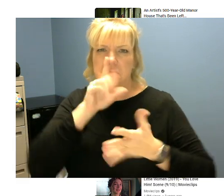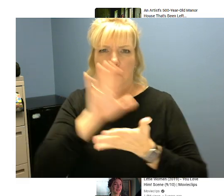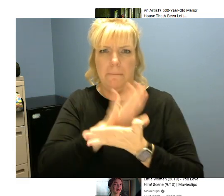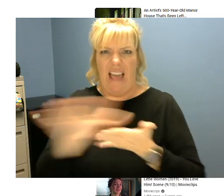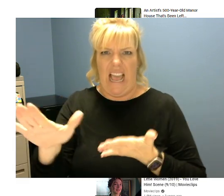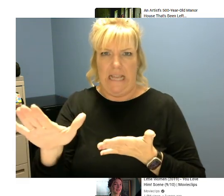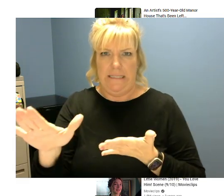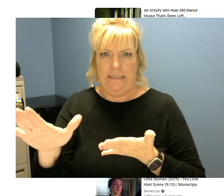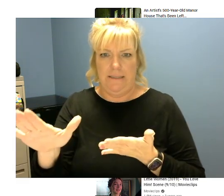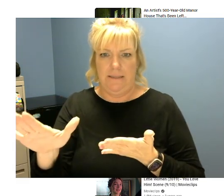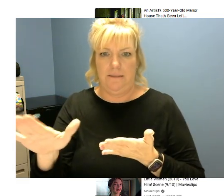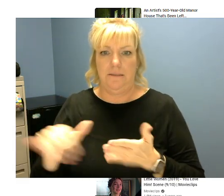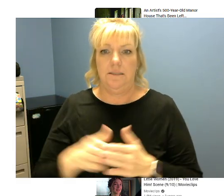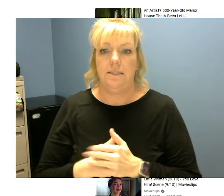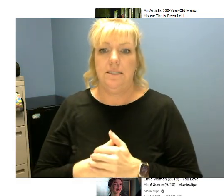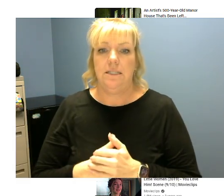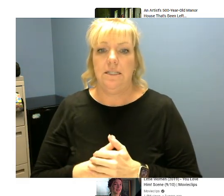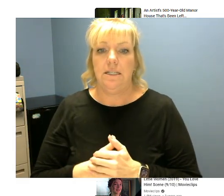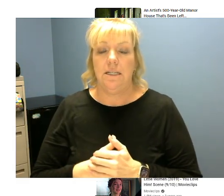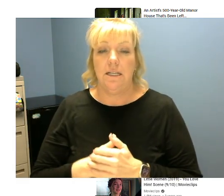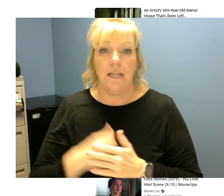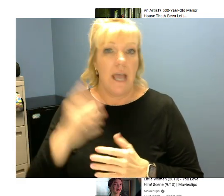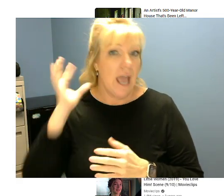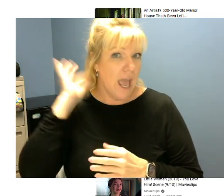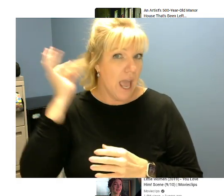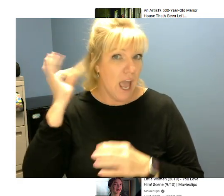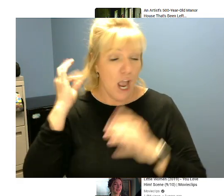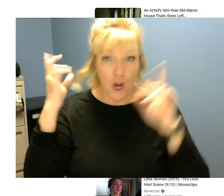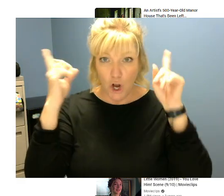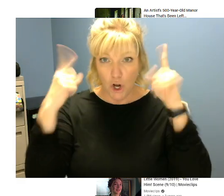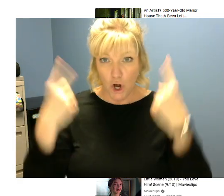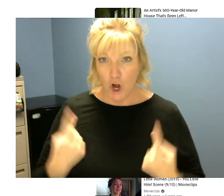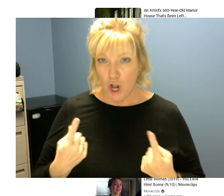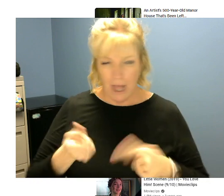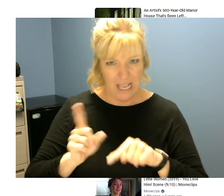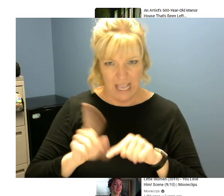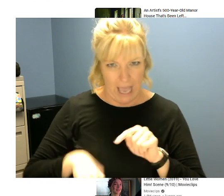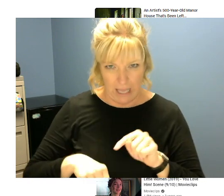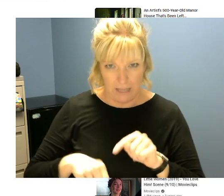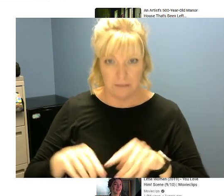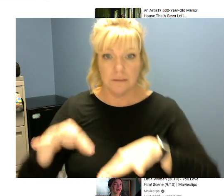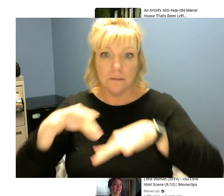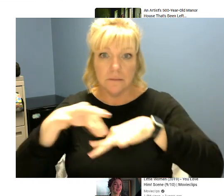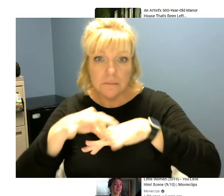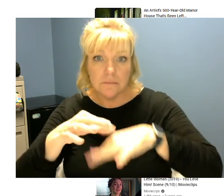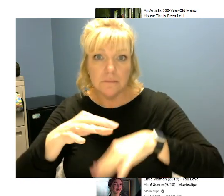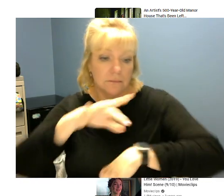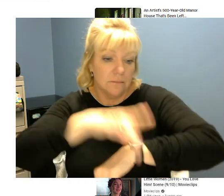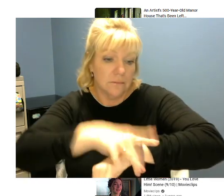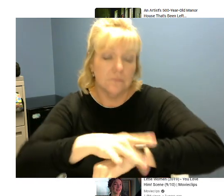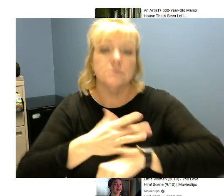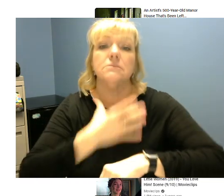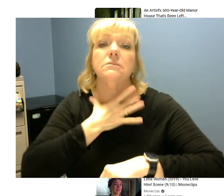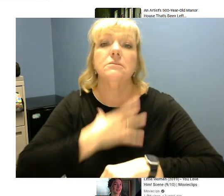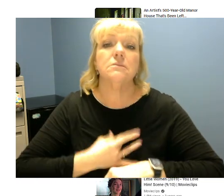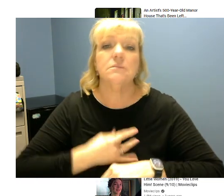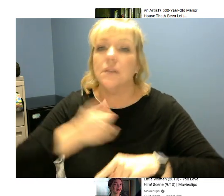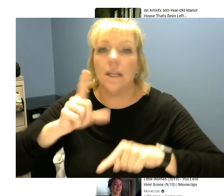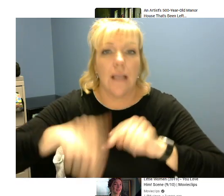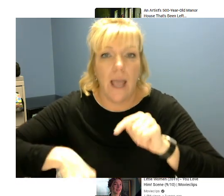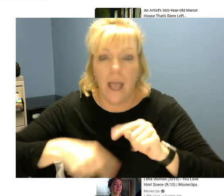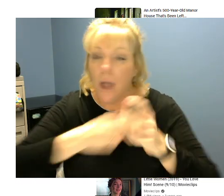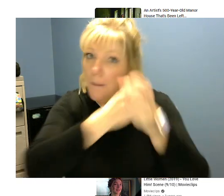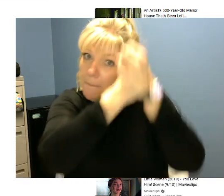cannot wear curls in their hair, jewelry, bows.